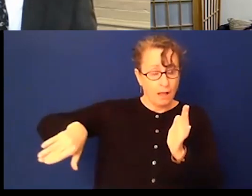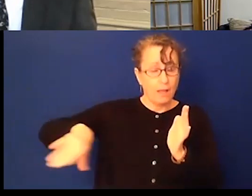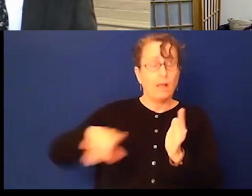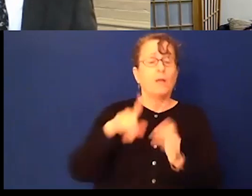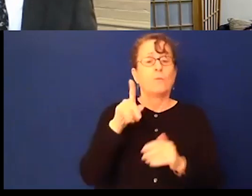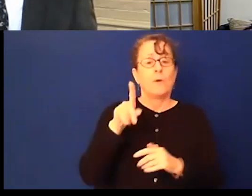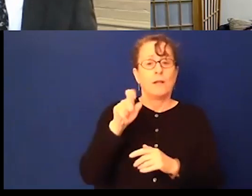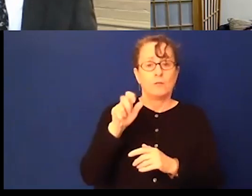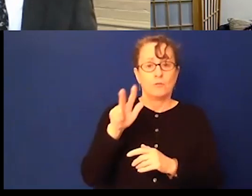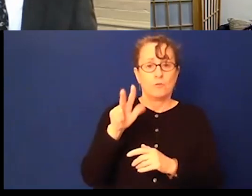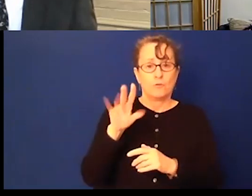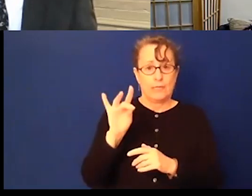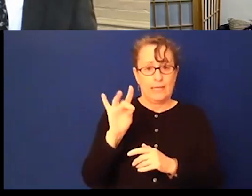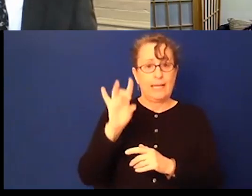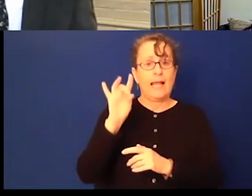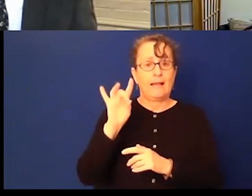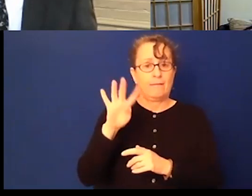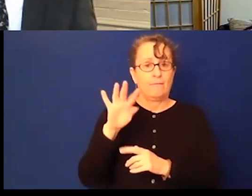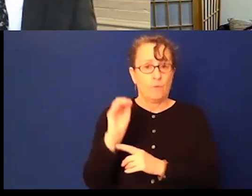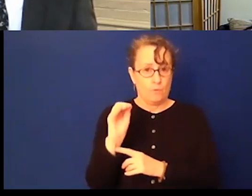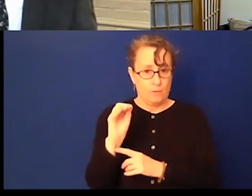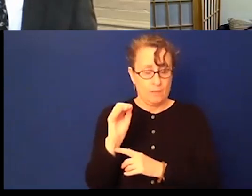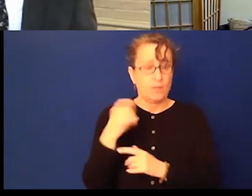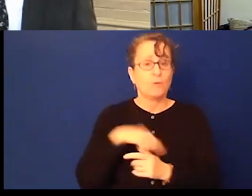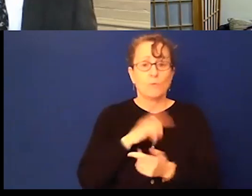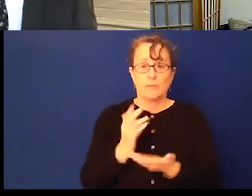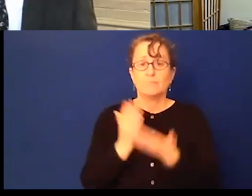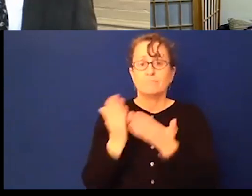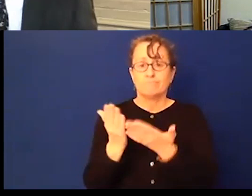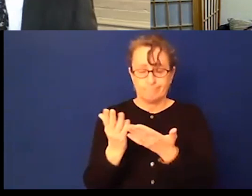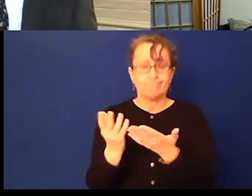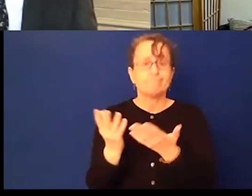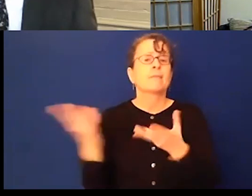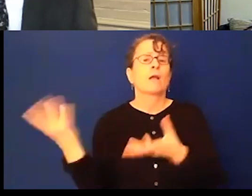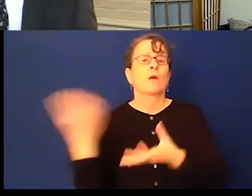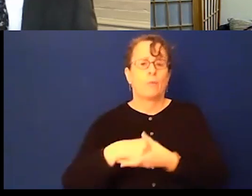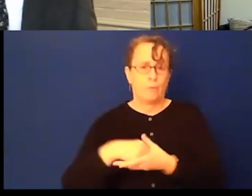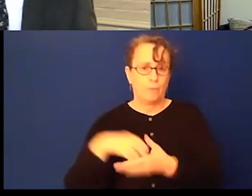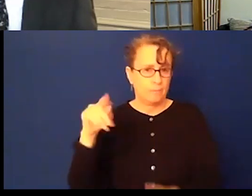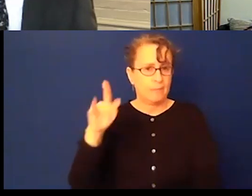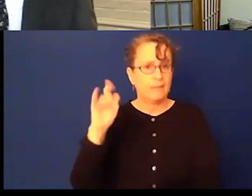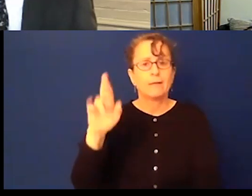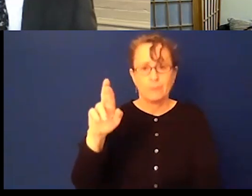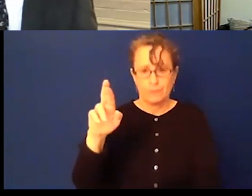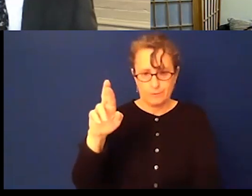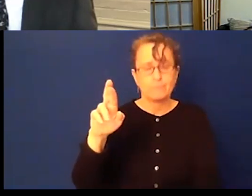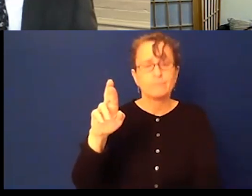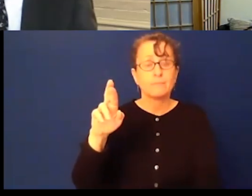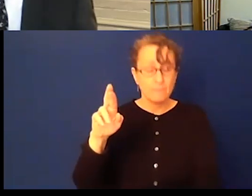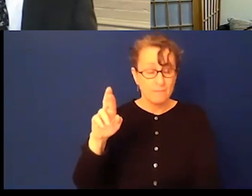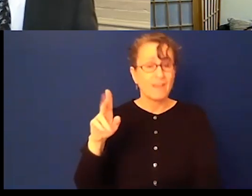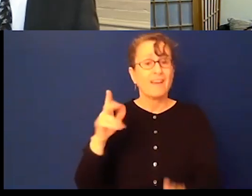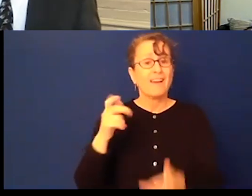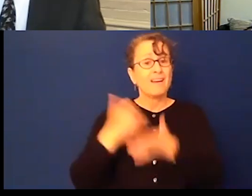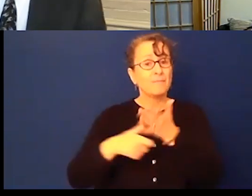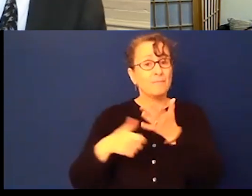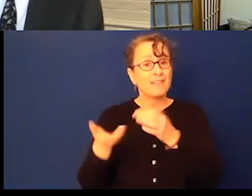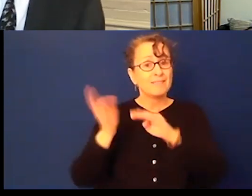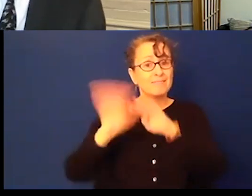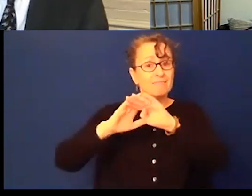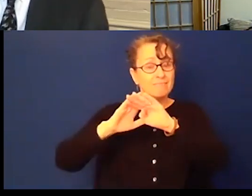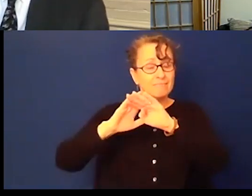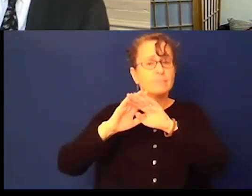138,840. We are proposing purchasing it with the planer and covering the additional expense with the